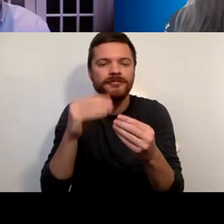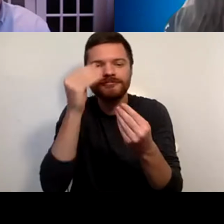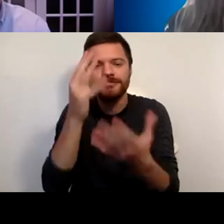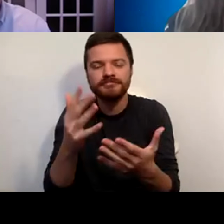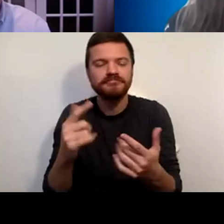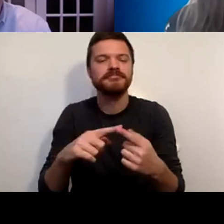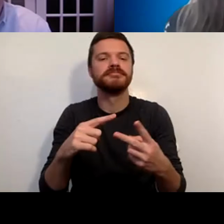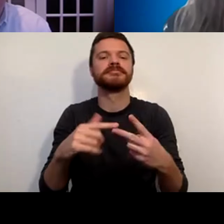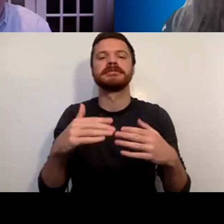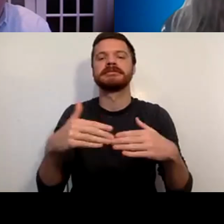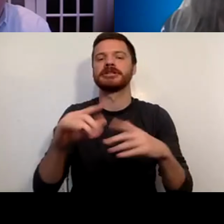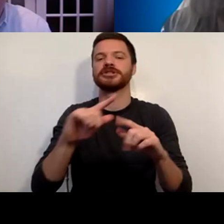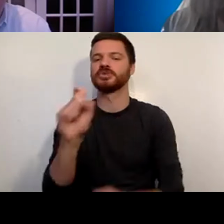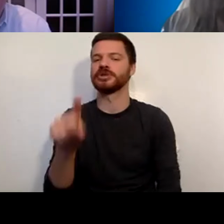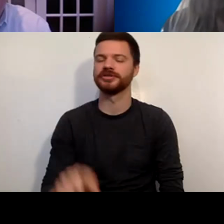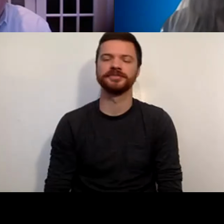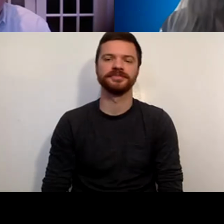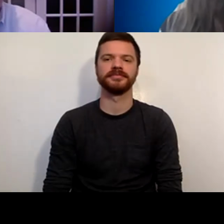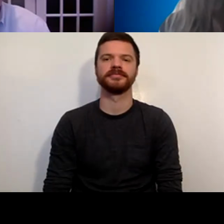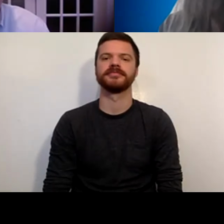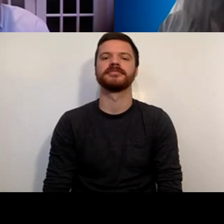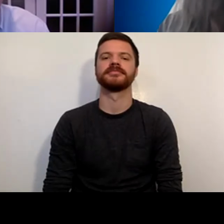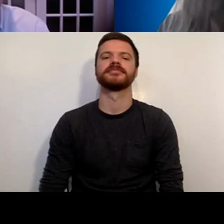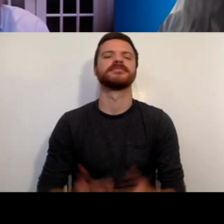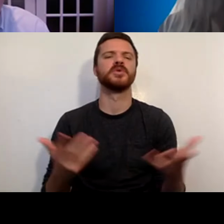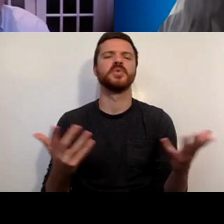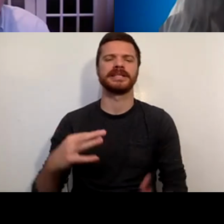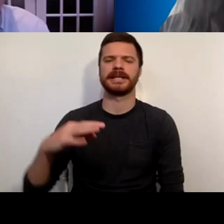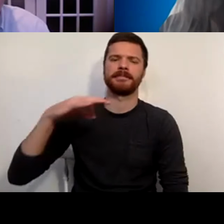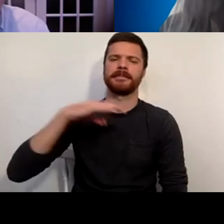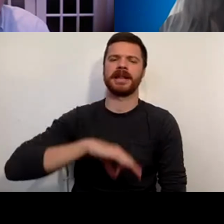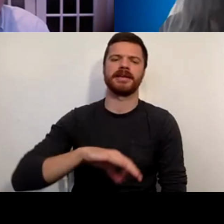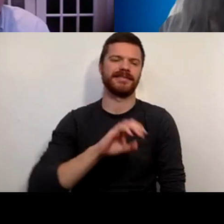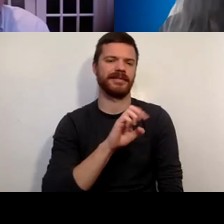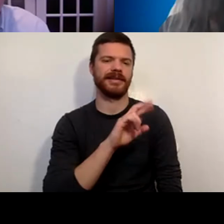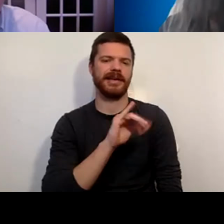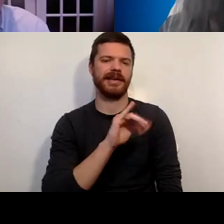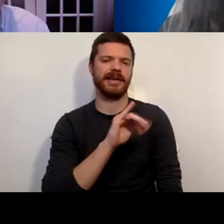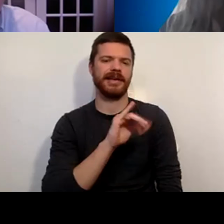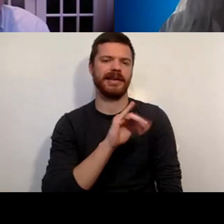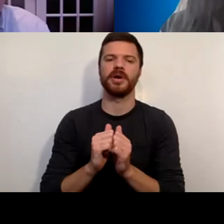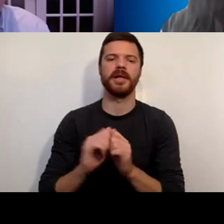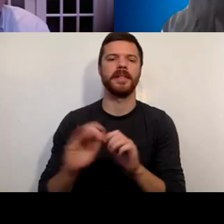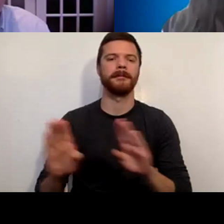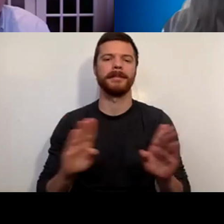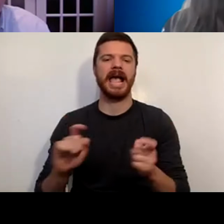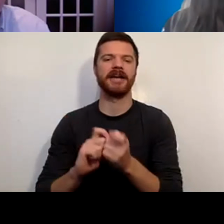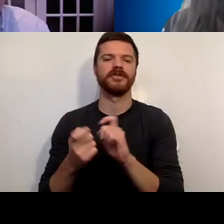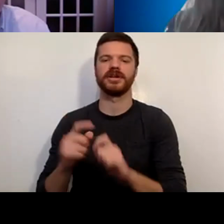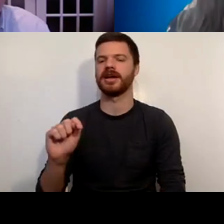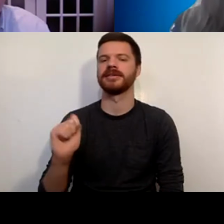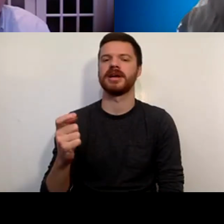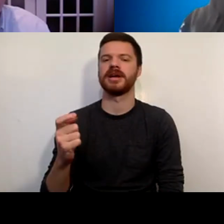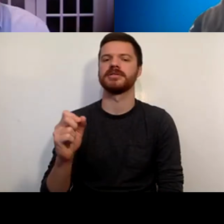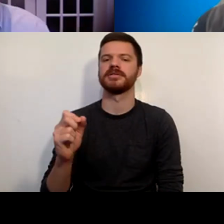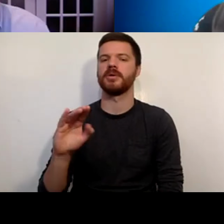next question, what's the benefit of using ERIC versus the behavior change taxonomy framework? Can you speak to that a